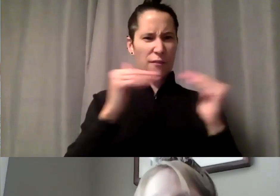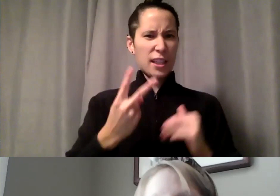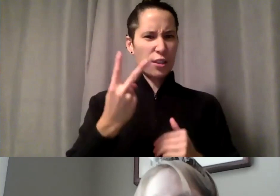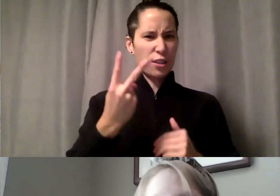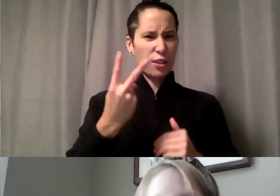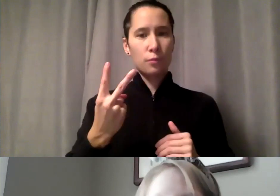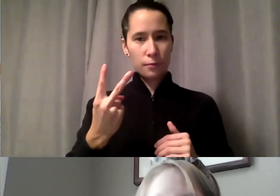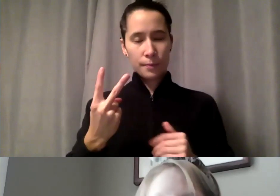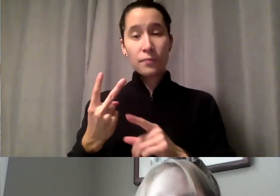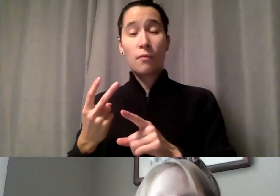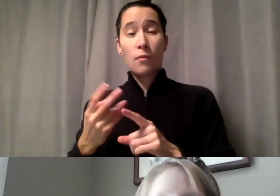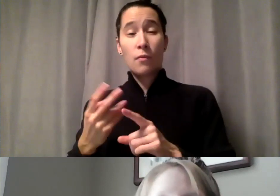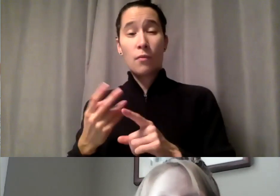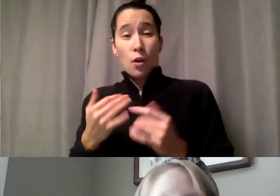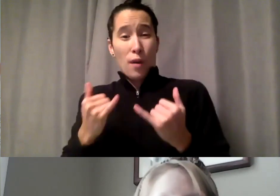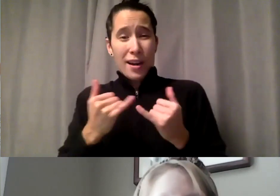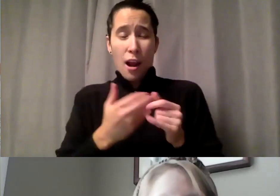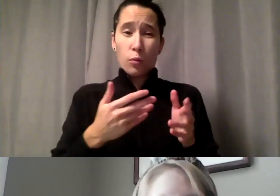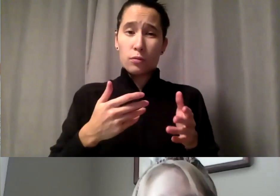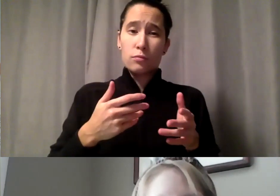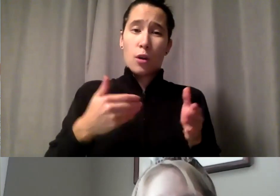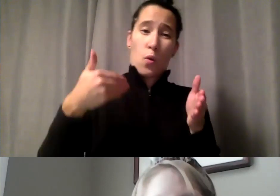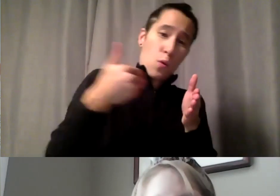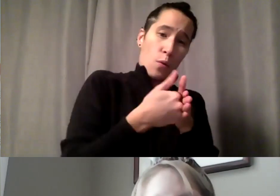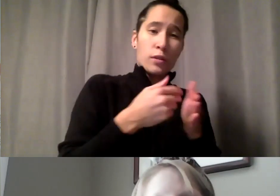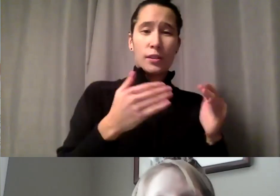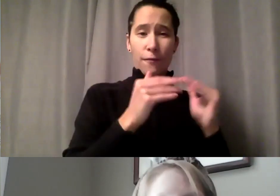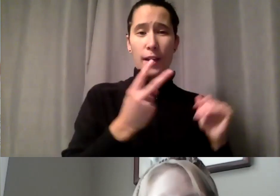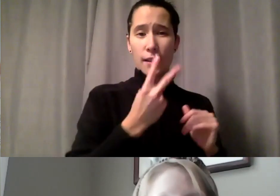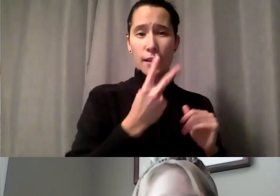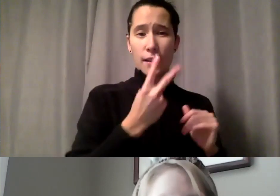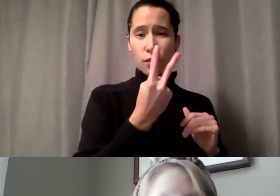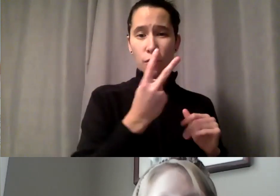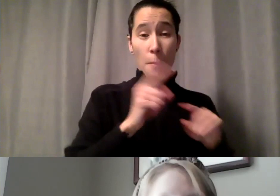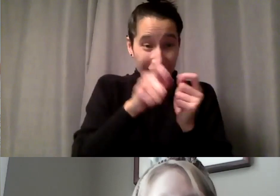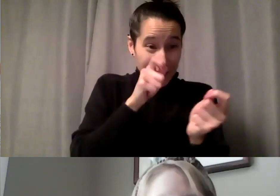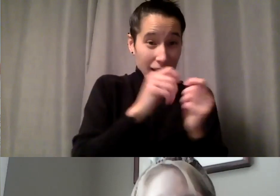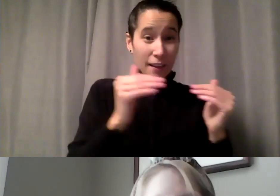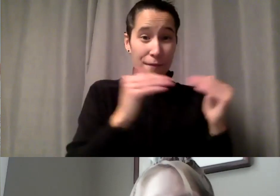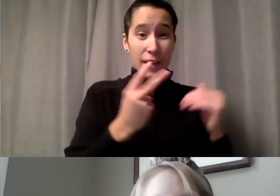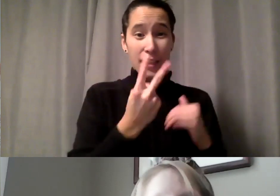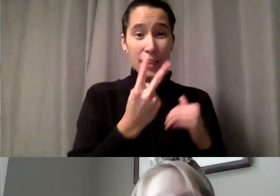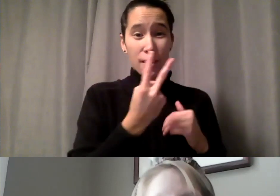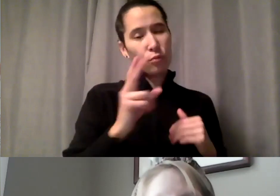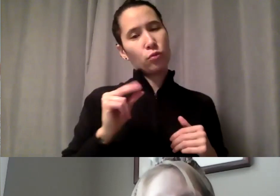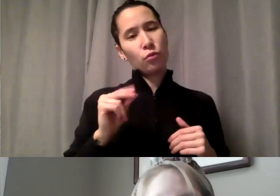closely aligned to phase 2 right now, but it isn't exactly phase 2. As we know,